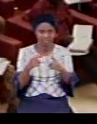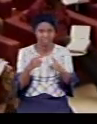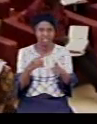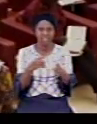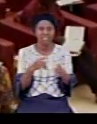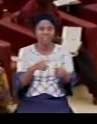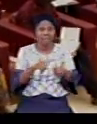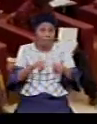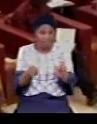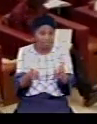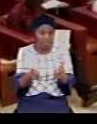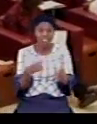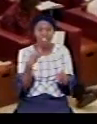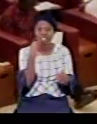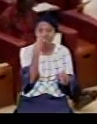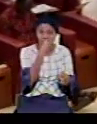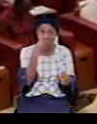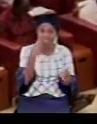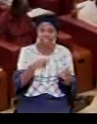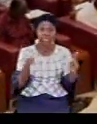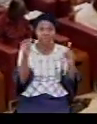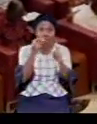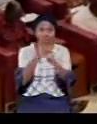You'll say that again.